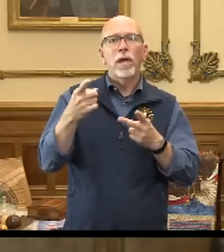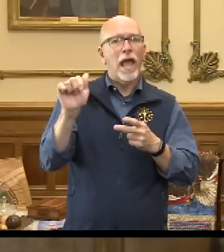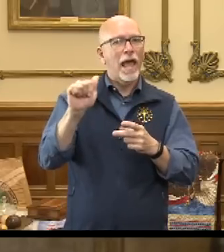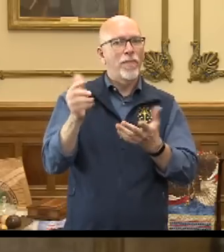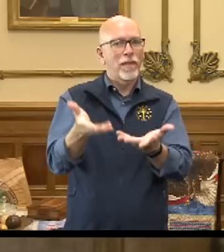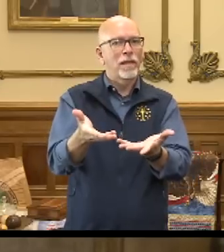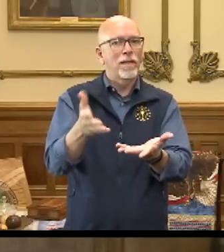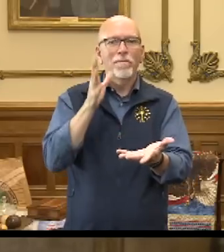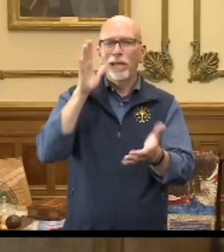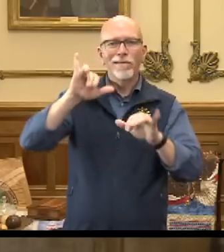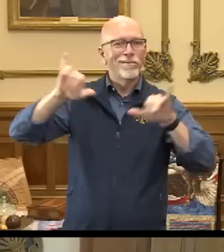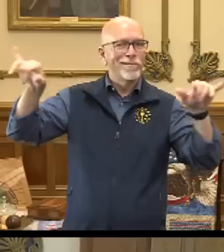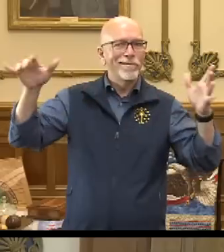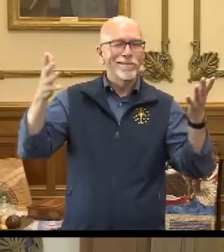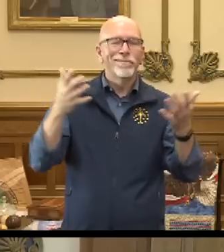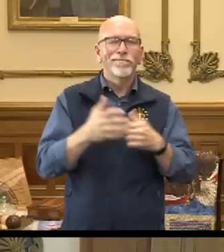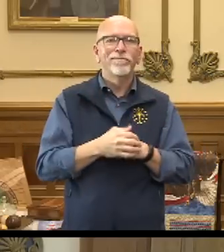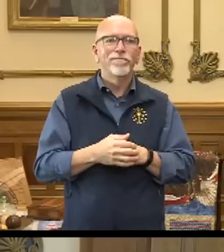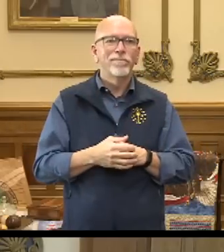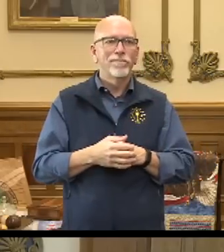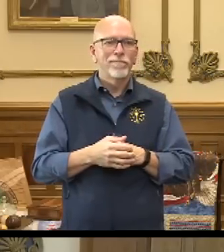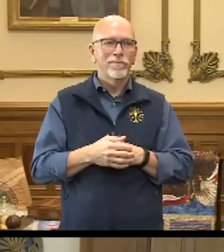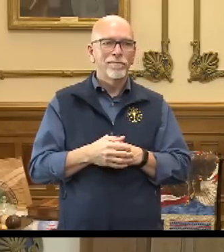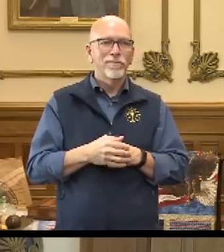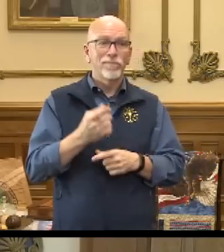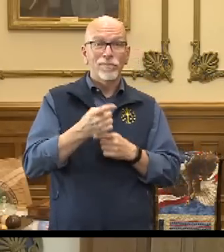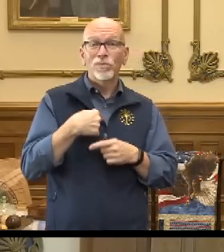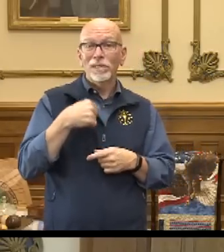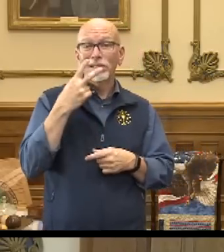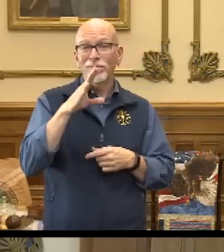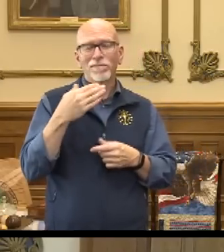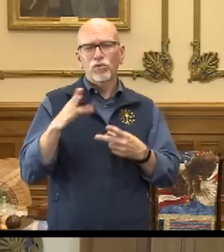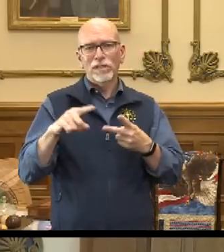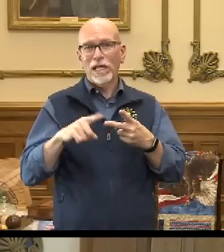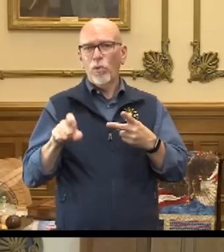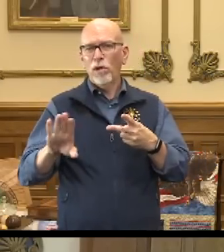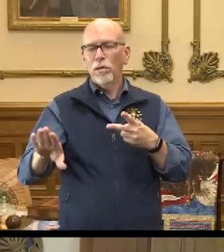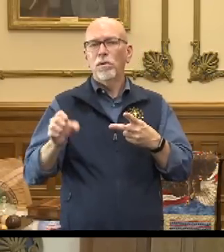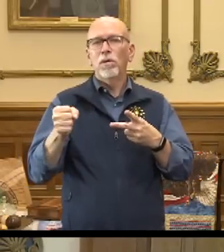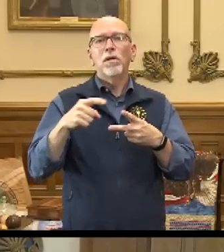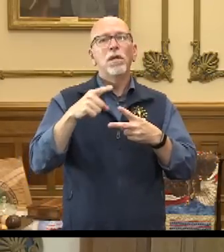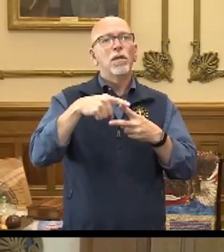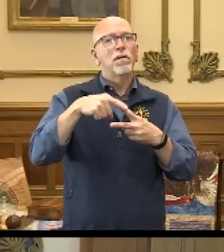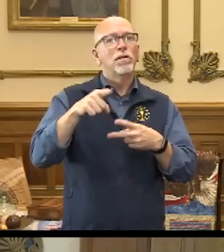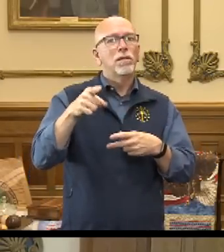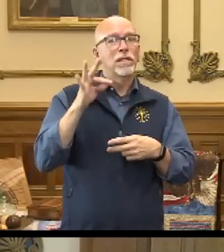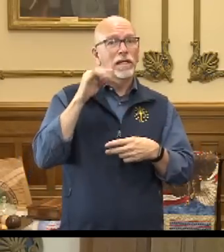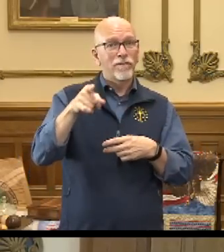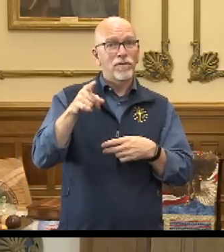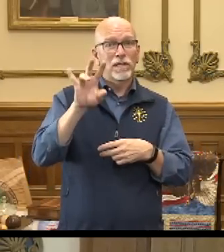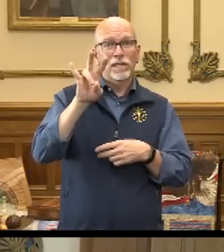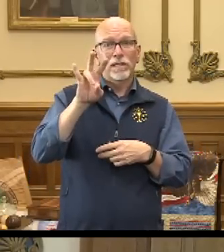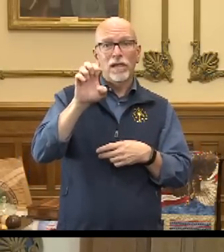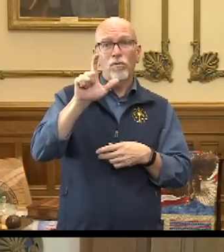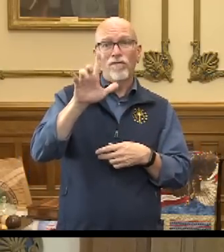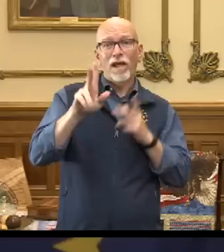there themselves. Yeah, we see, Kathy, before your second question, if you're squeezing 725 people in a stadium that